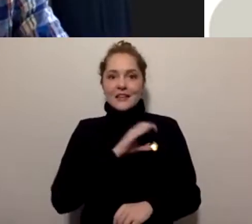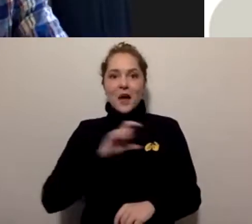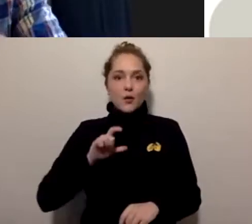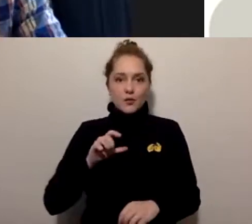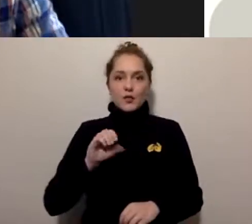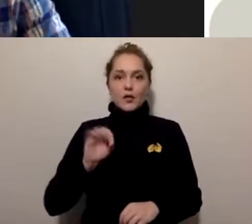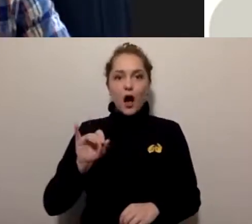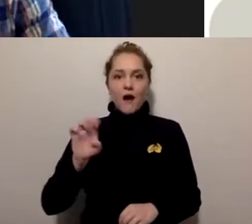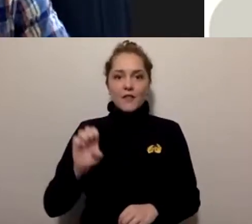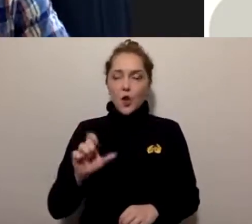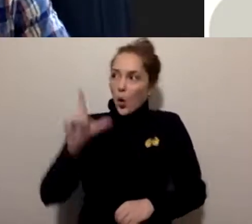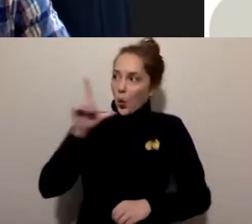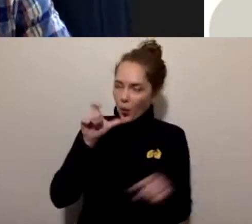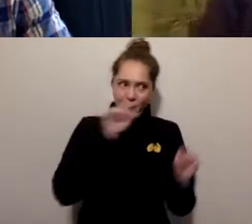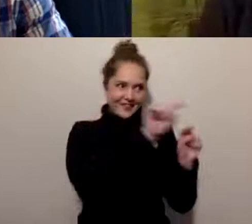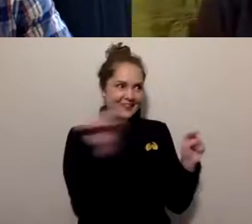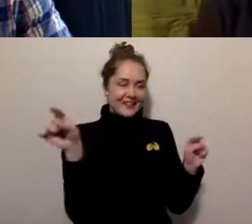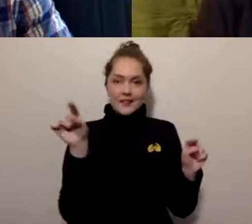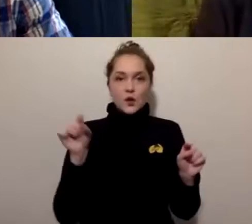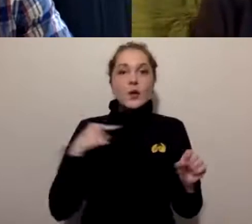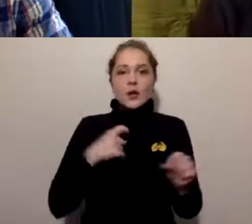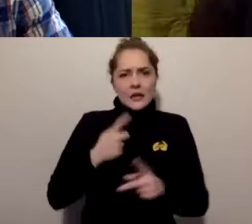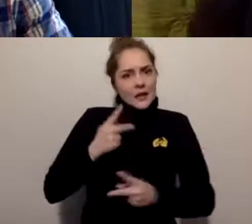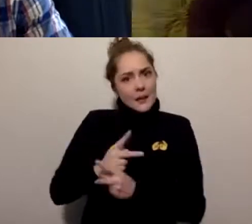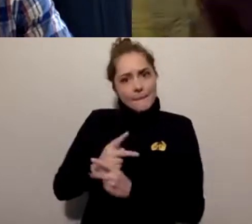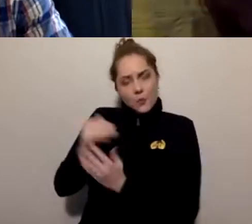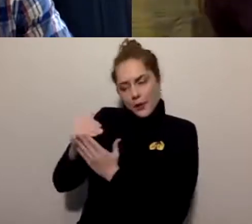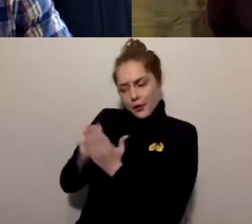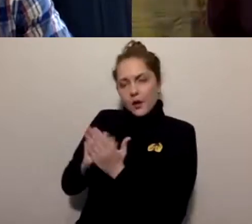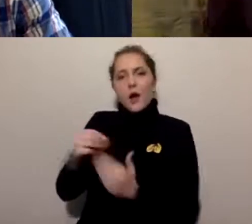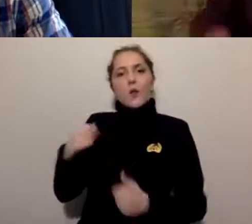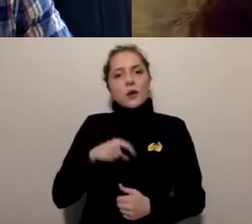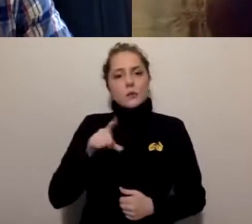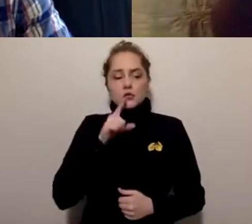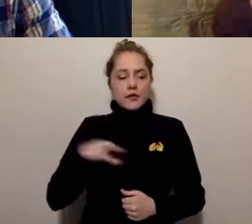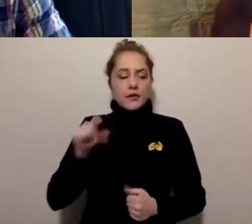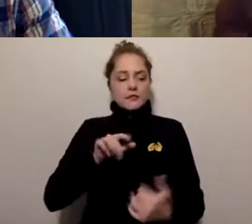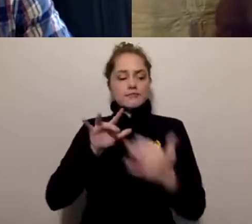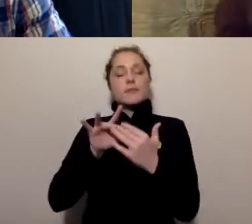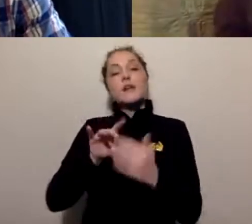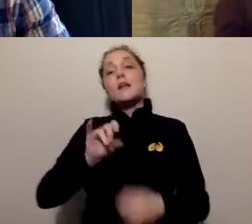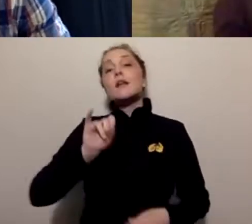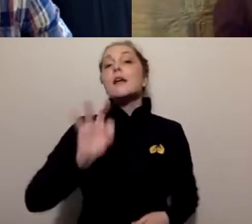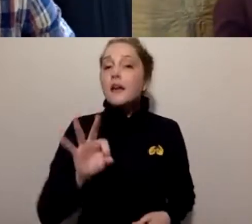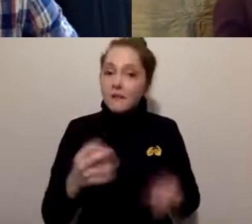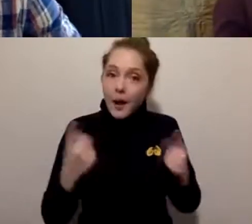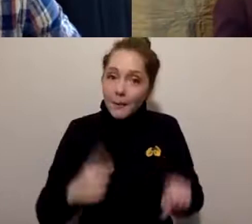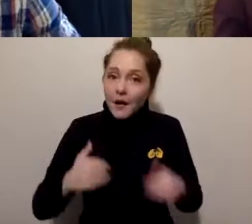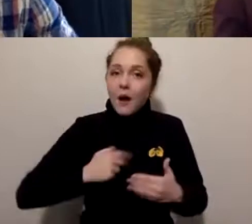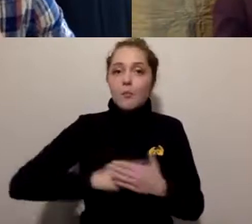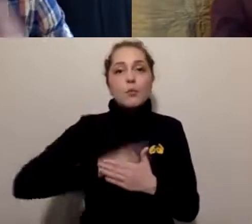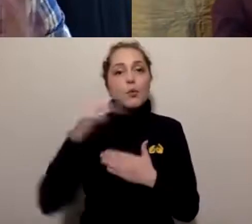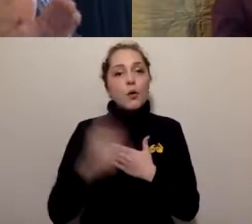are. We need to maintain that record, and we need to make sure they can reach out. But if we have a program that we